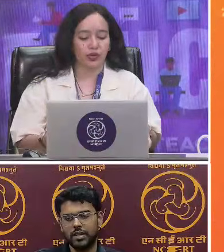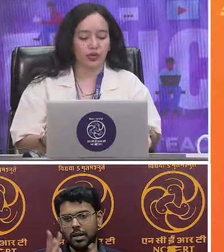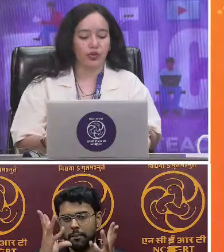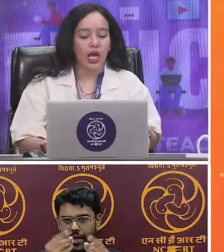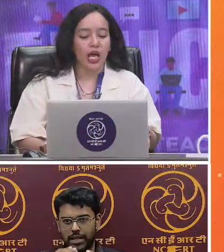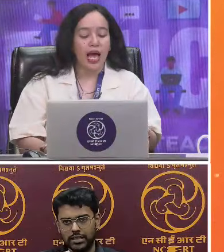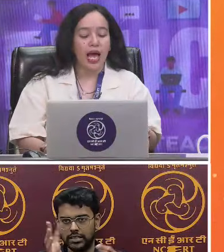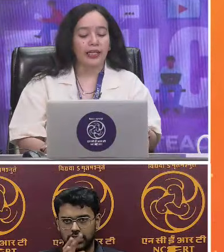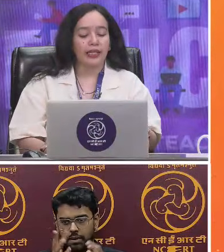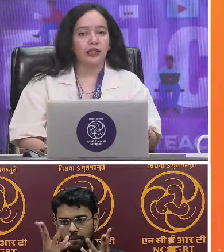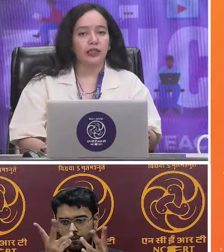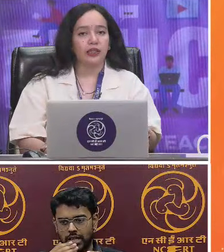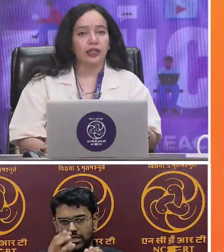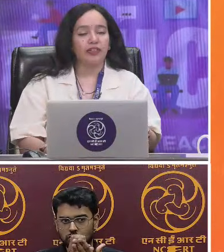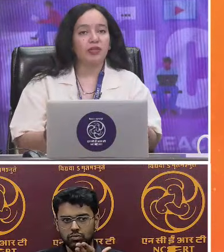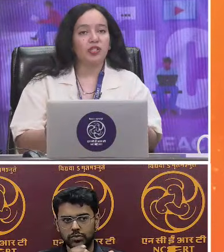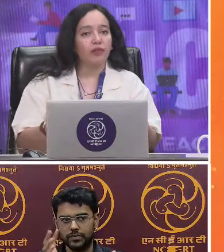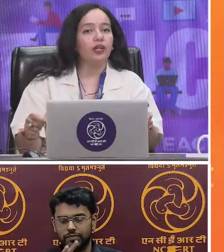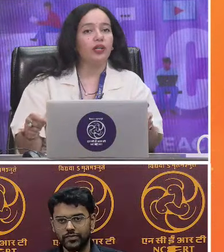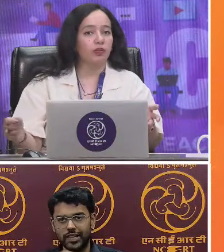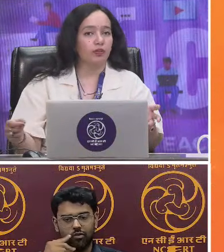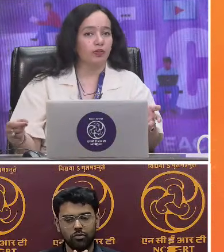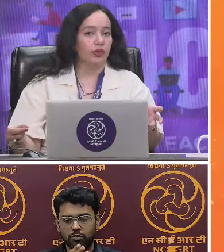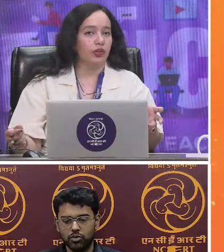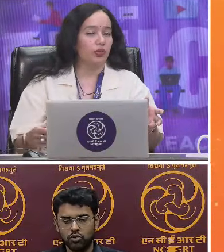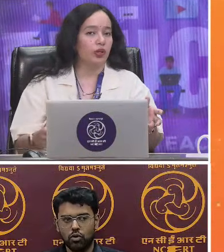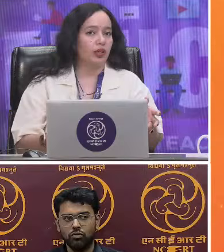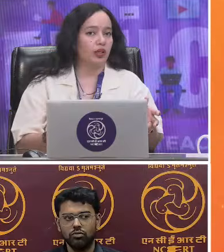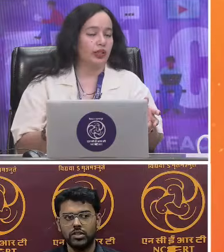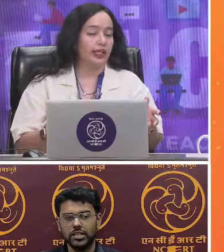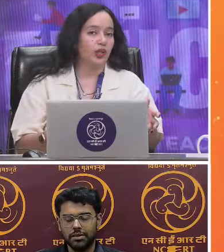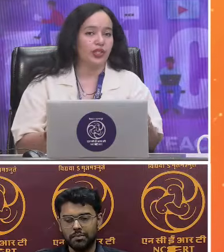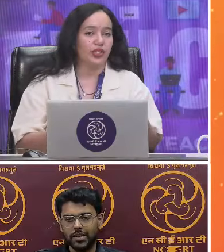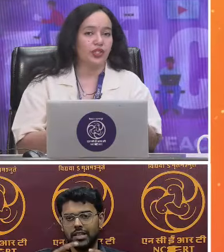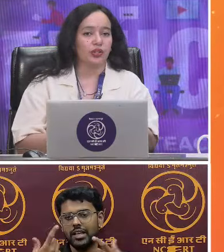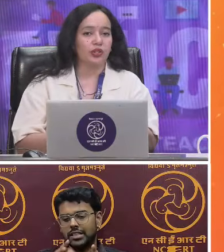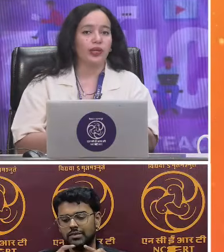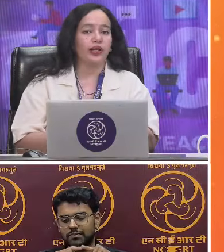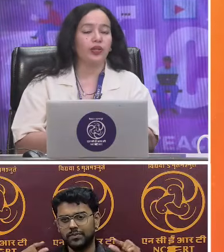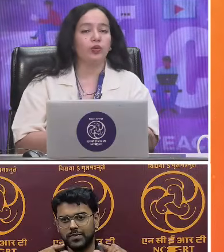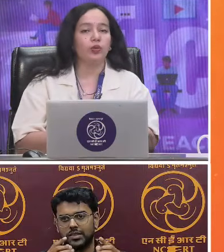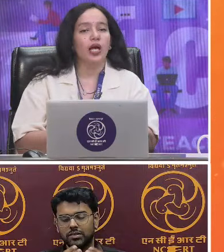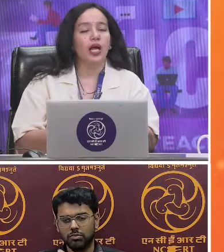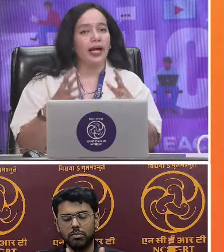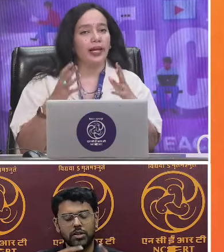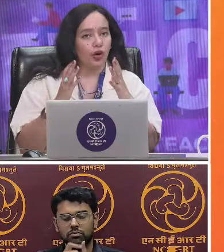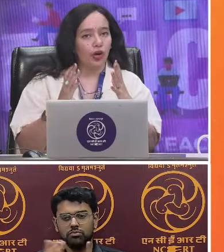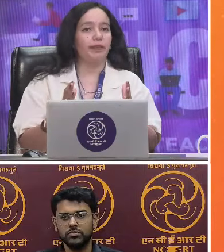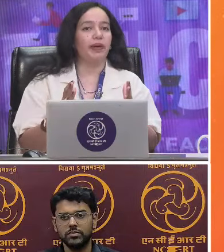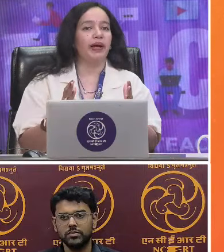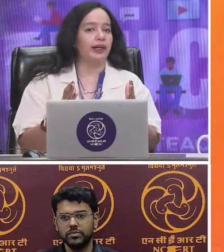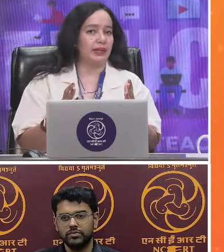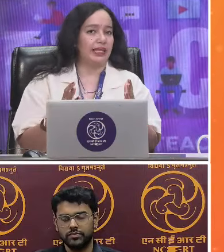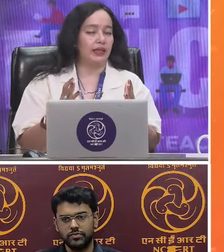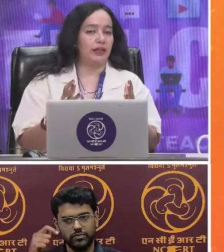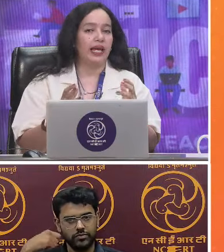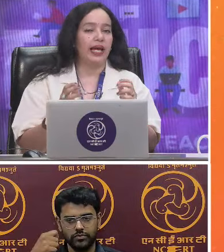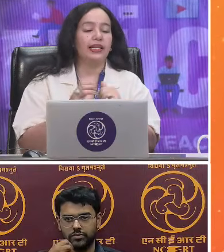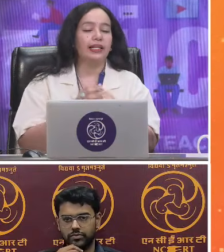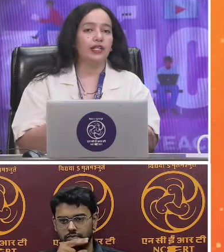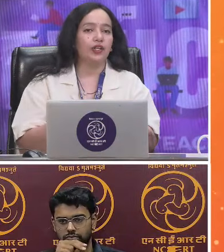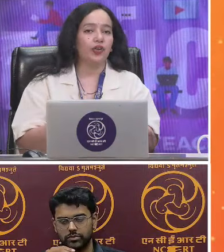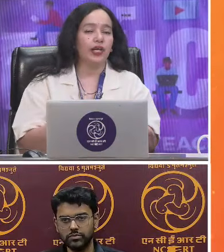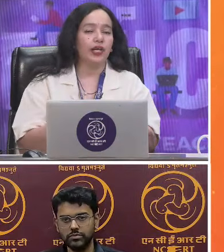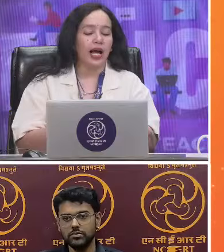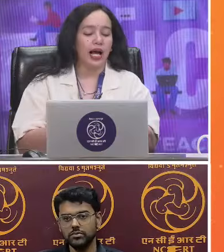mathematics, Okay. and if I am solving a Equation? equation. So what I do, I record myself